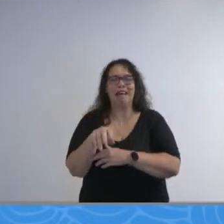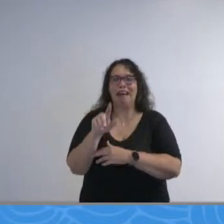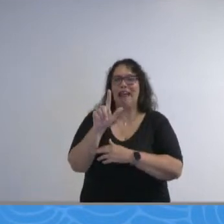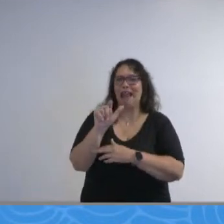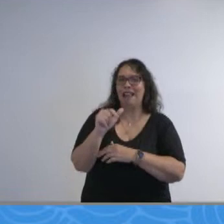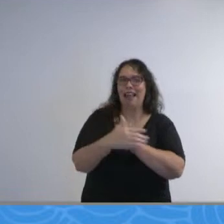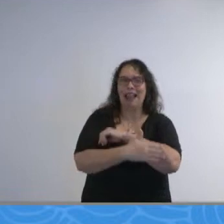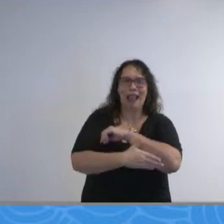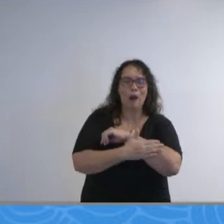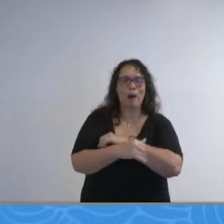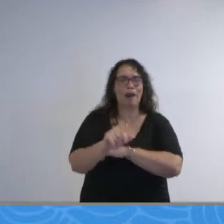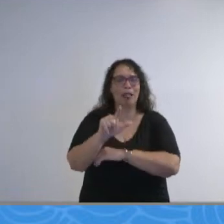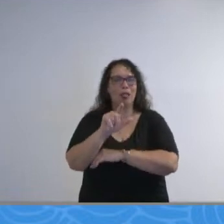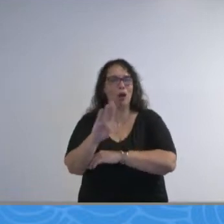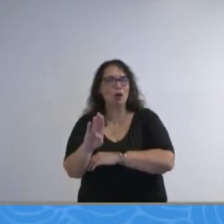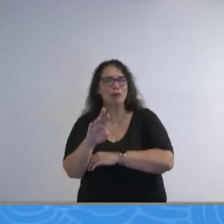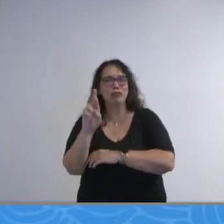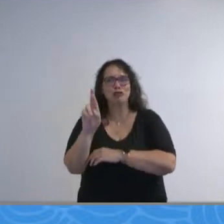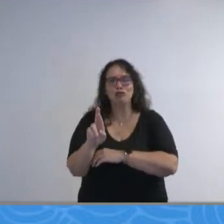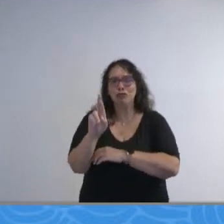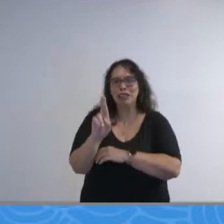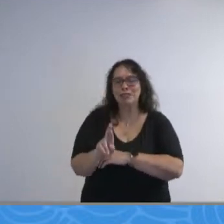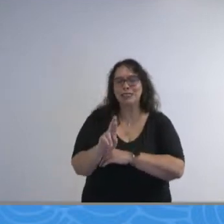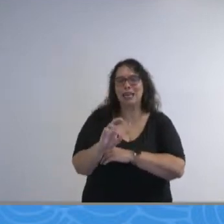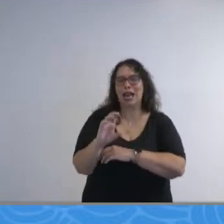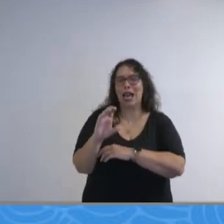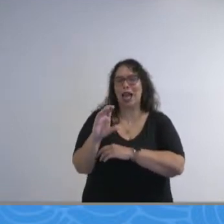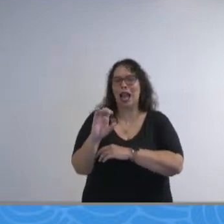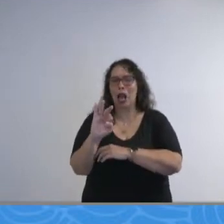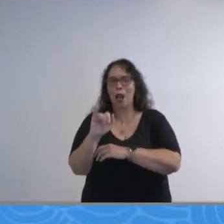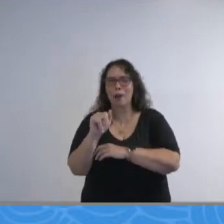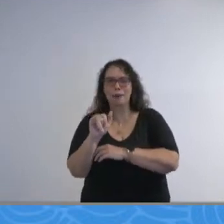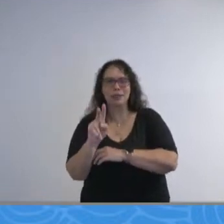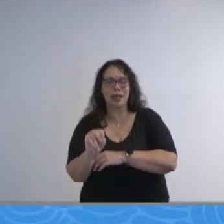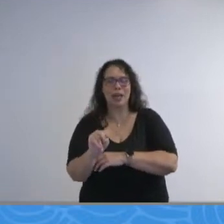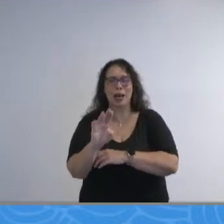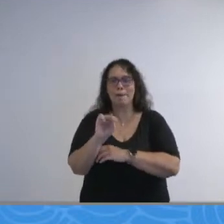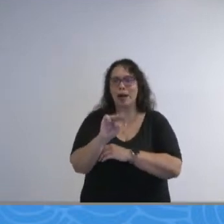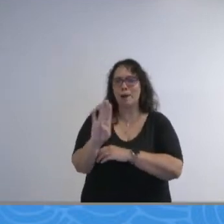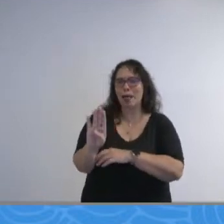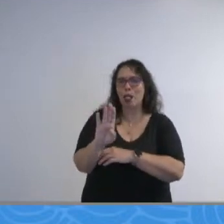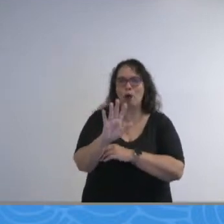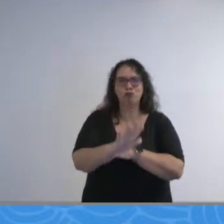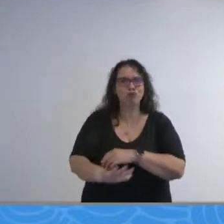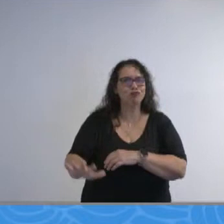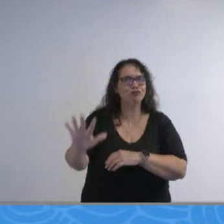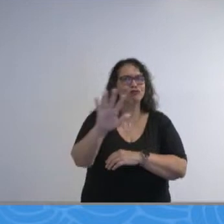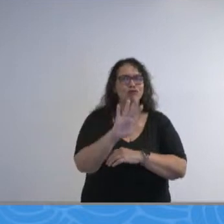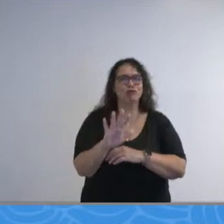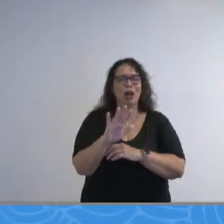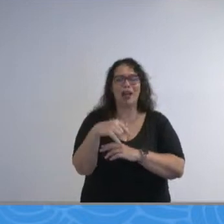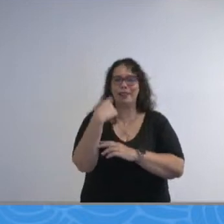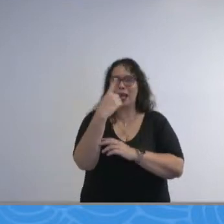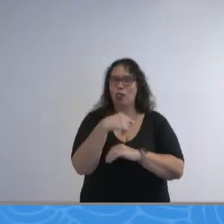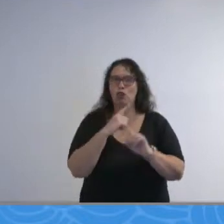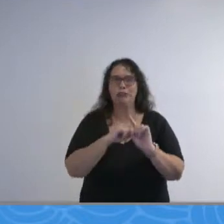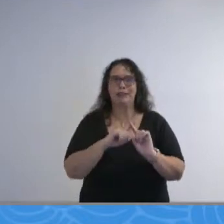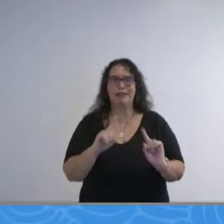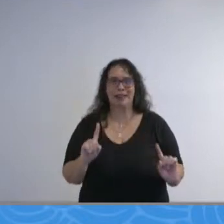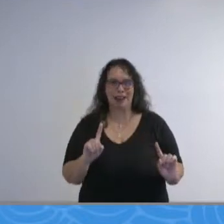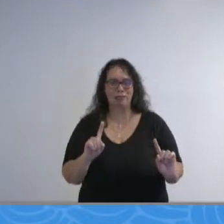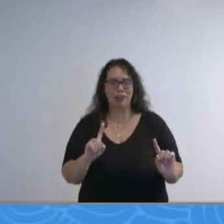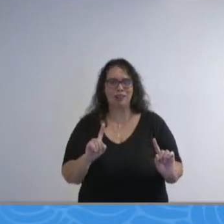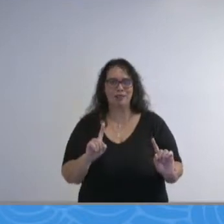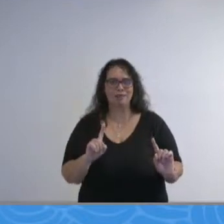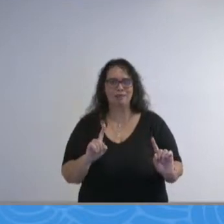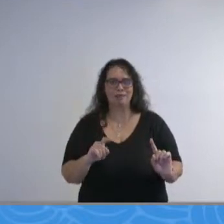Beach, from Riverside, from Compton, from Montebello, from all over. And they all can look very different. And